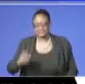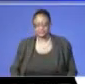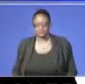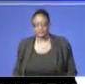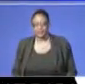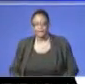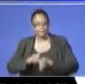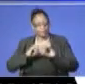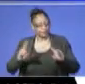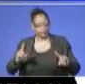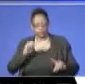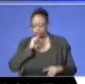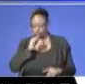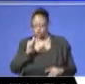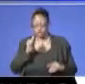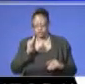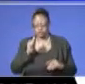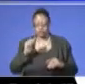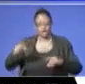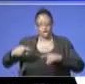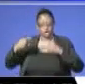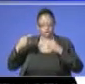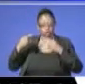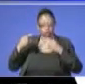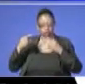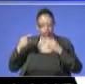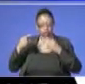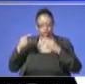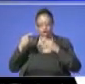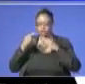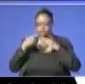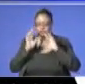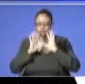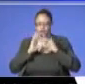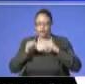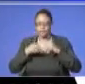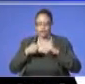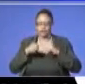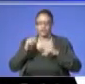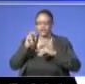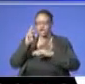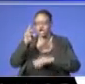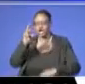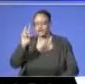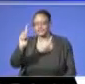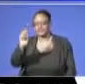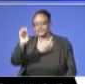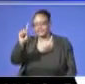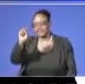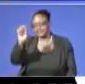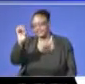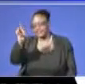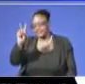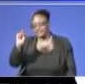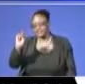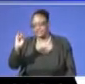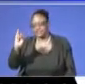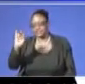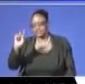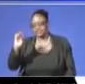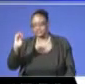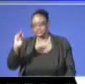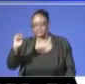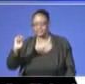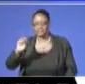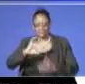Well, it's not a novel idea. There have been talks of a detention center on the far-flung island of Inagua for quite some time now. Still,